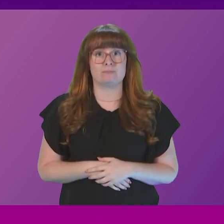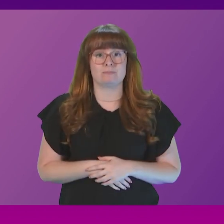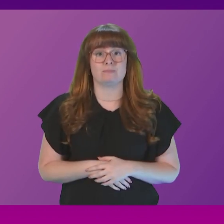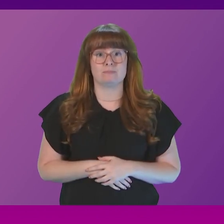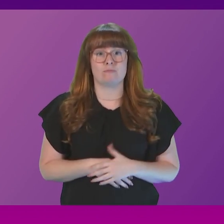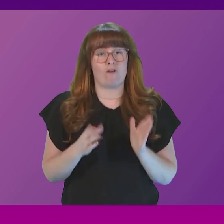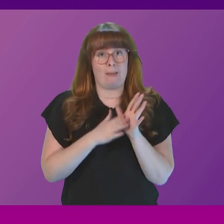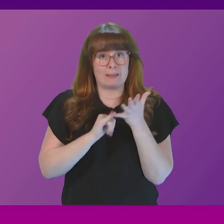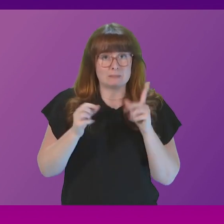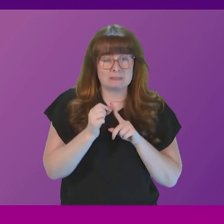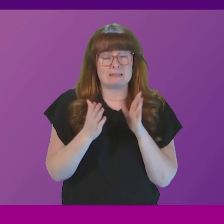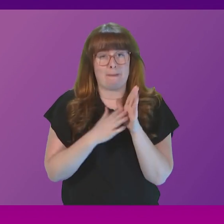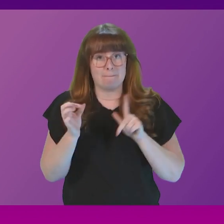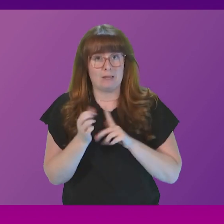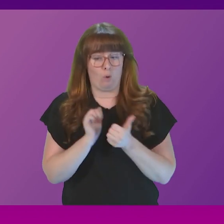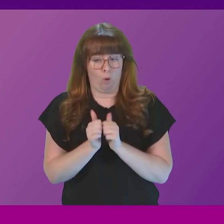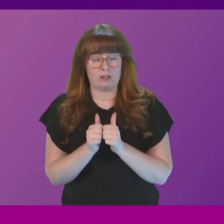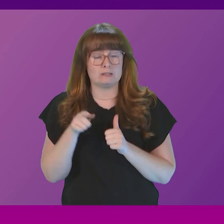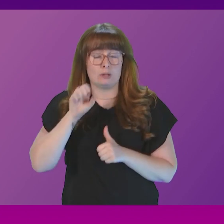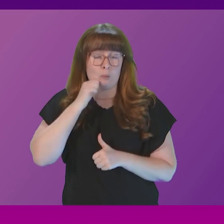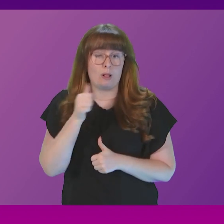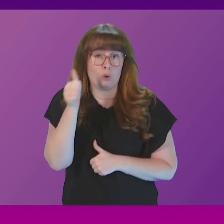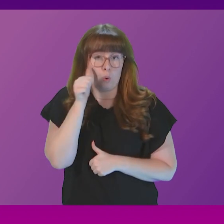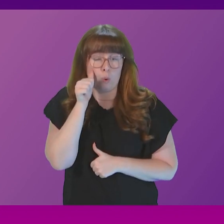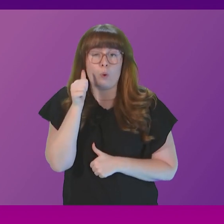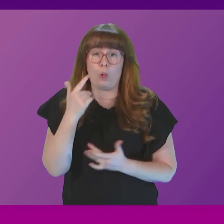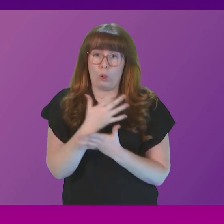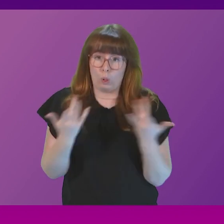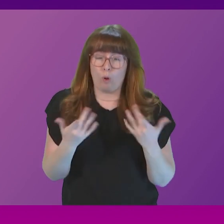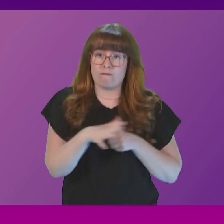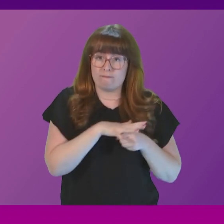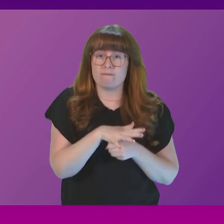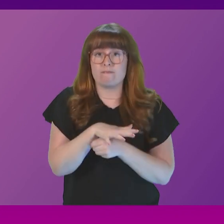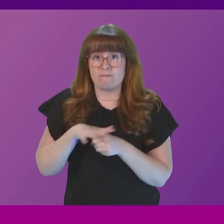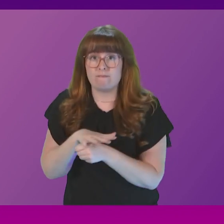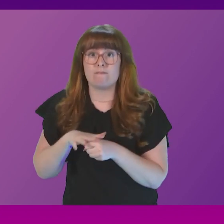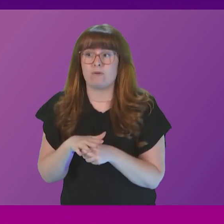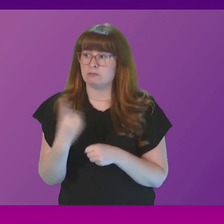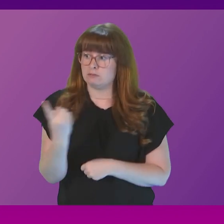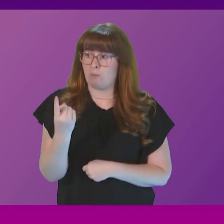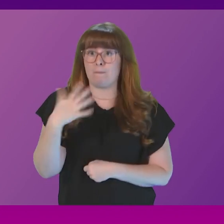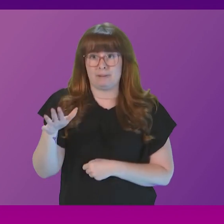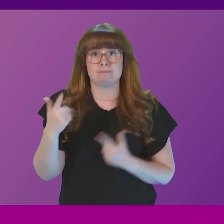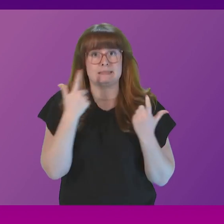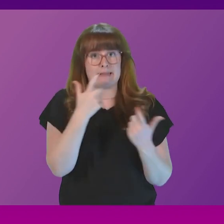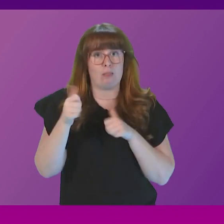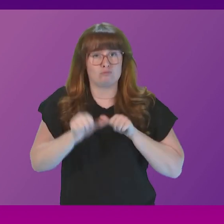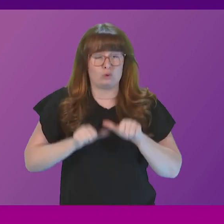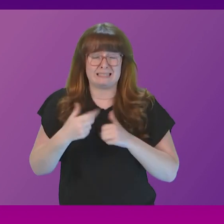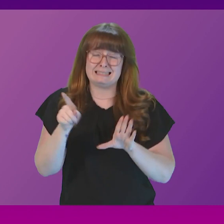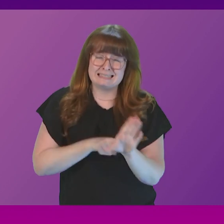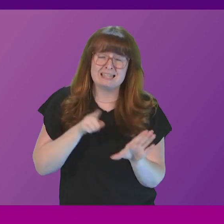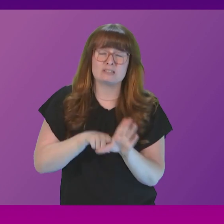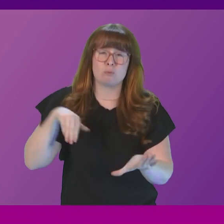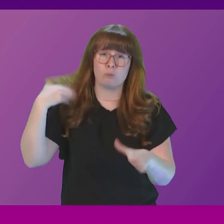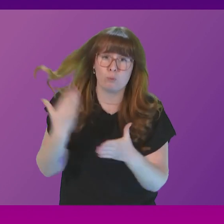MSPs and certainly our MP colleagues will have known many a constituency case where somebody has been in the asylum process for